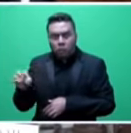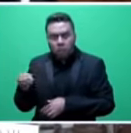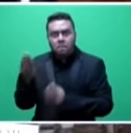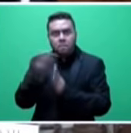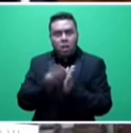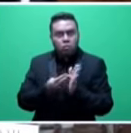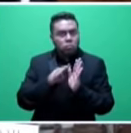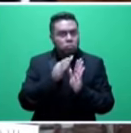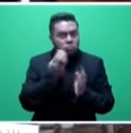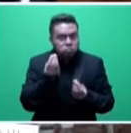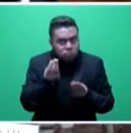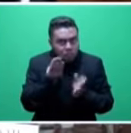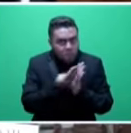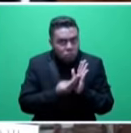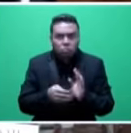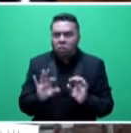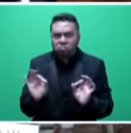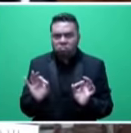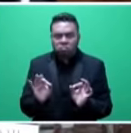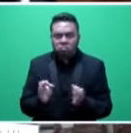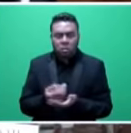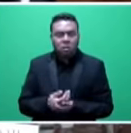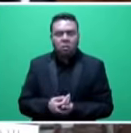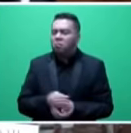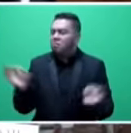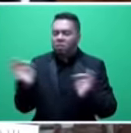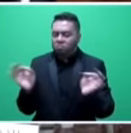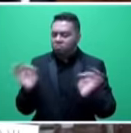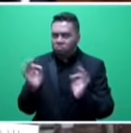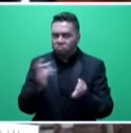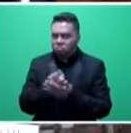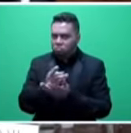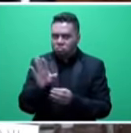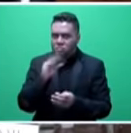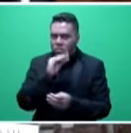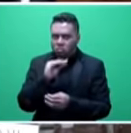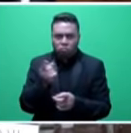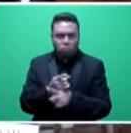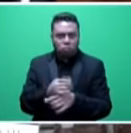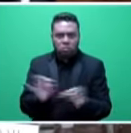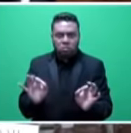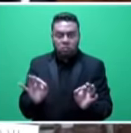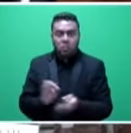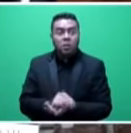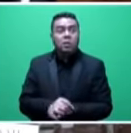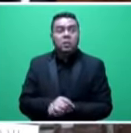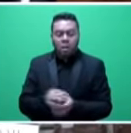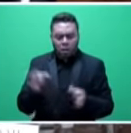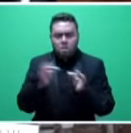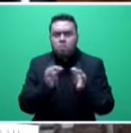Mr. Speaker, sir, there was no such economic boom, as was claimed by the Honourable Minister. Had it been any semblance of